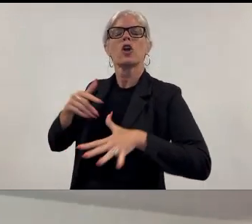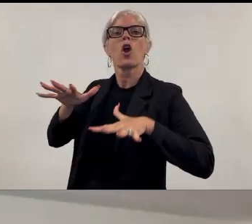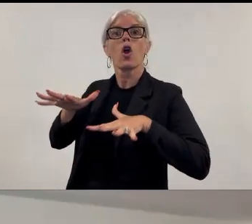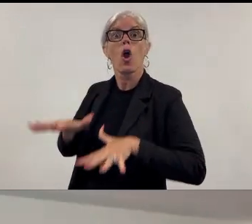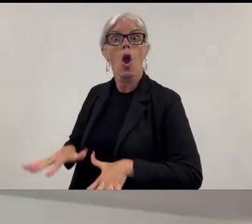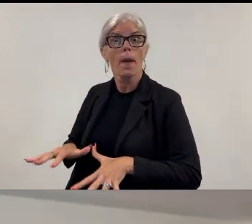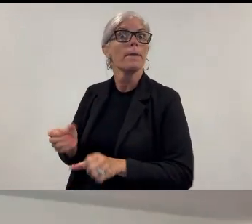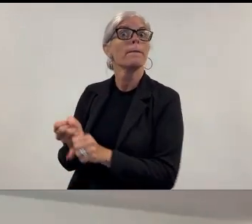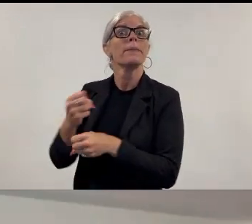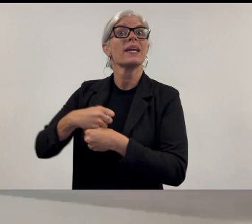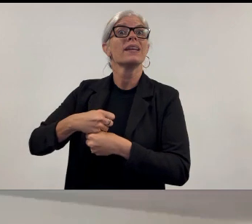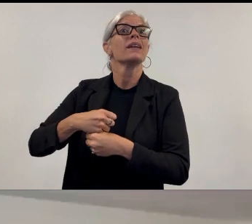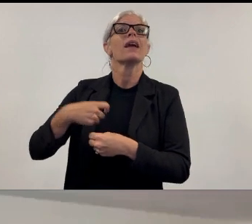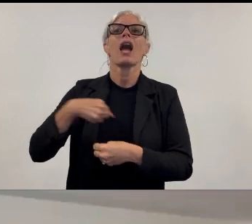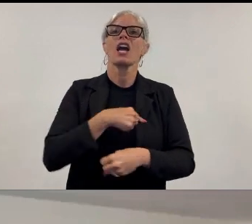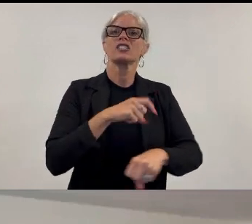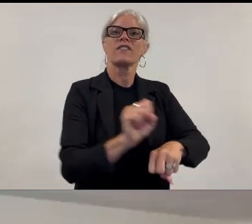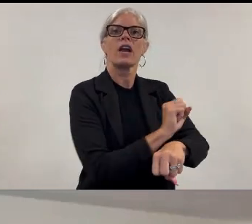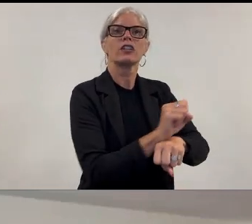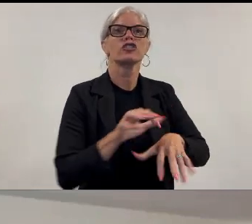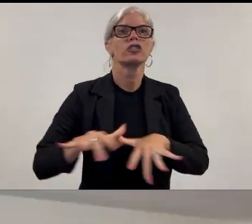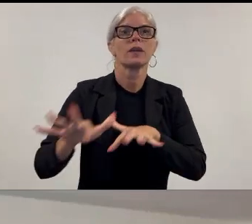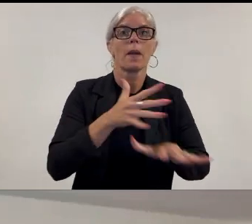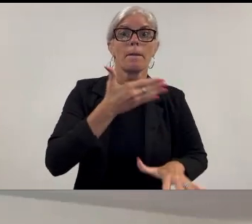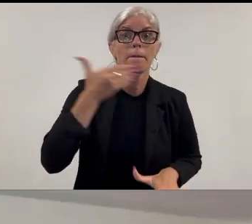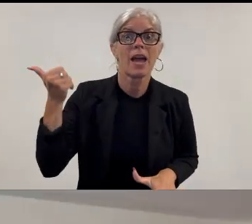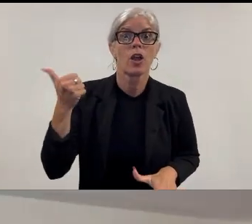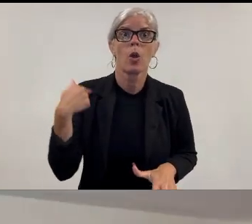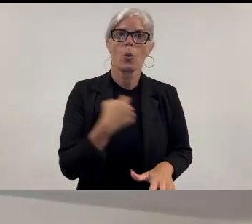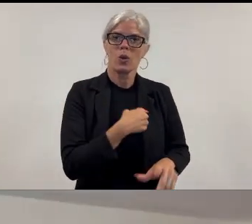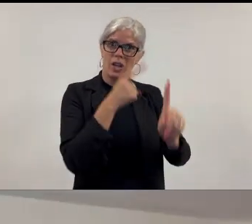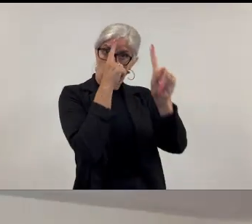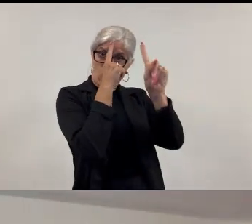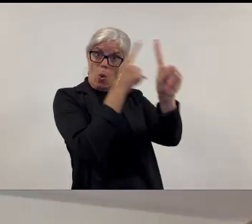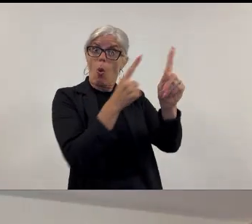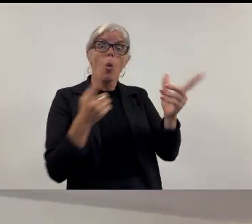one way or another, not only that it calms us down, but it allows us to